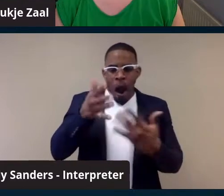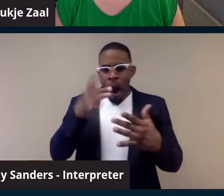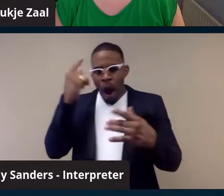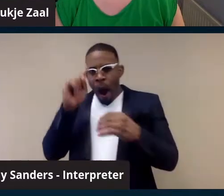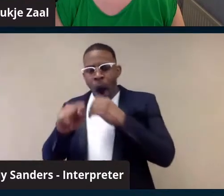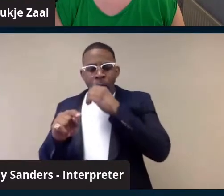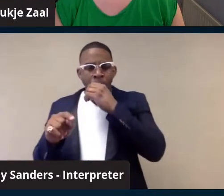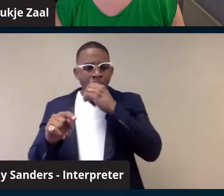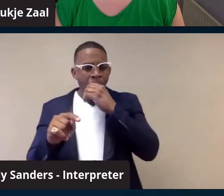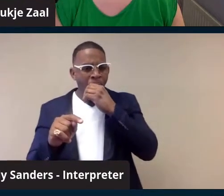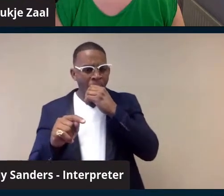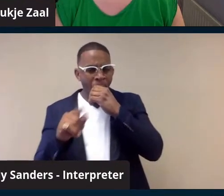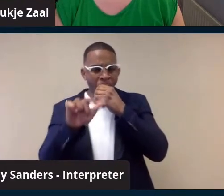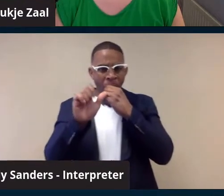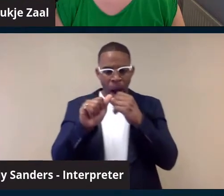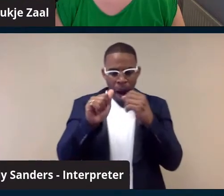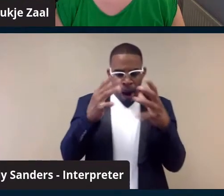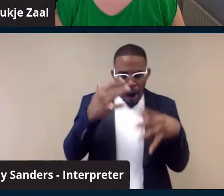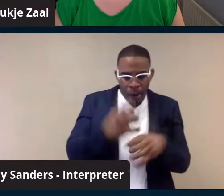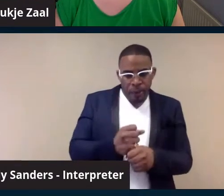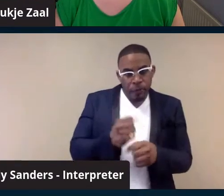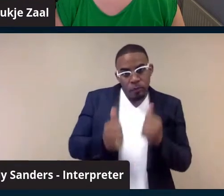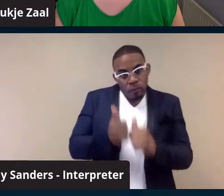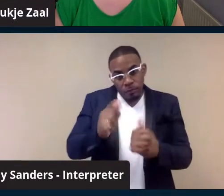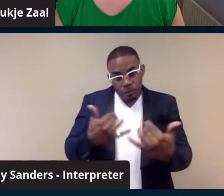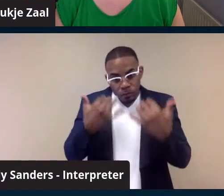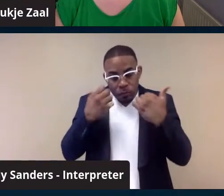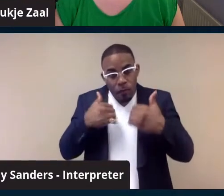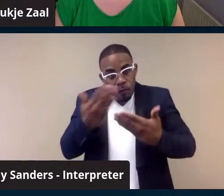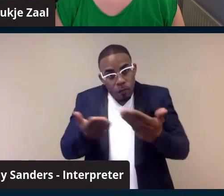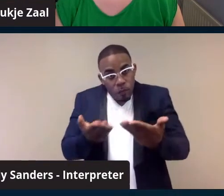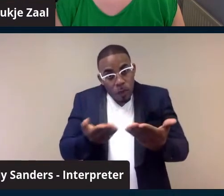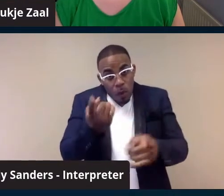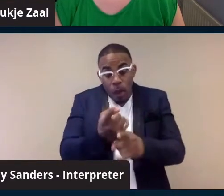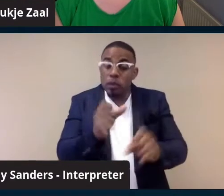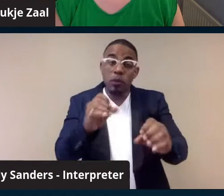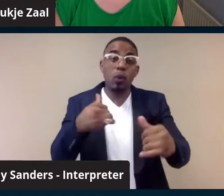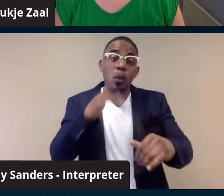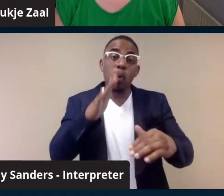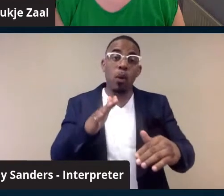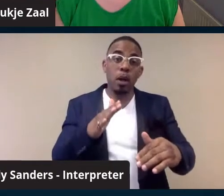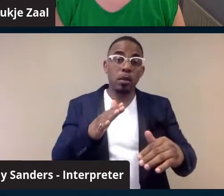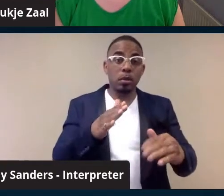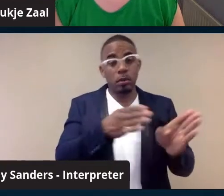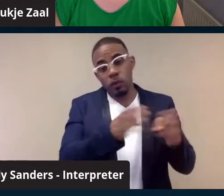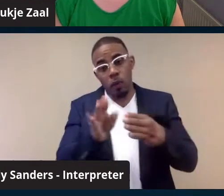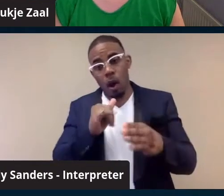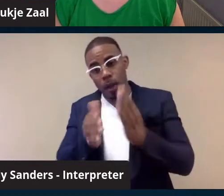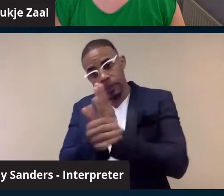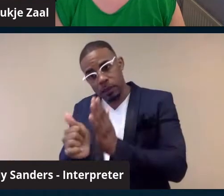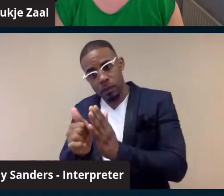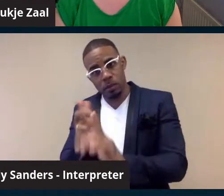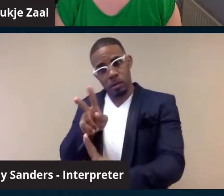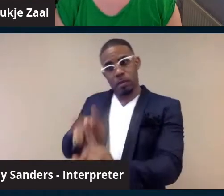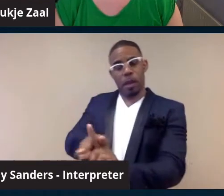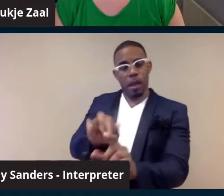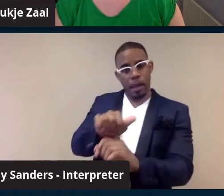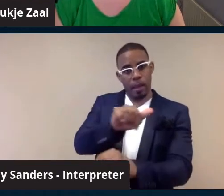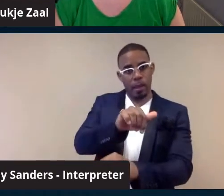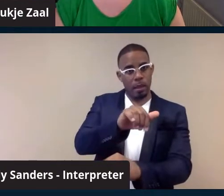you. And you can consume most of this as, services, right? So we are going to leverage our skills that we have in